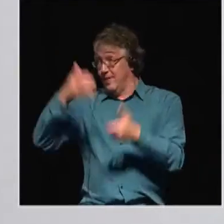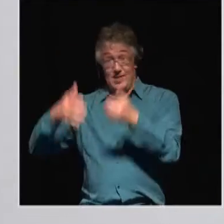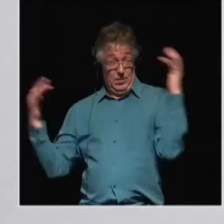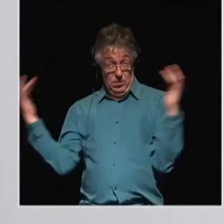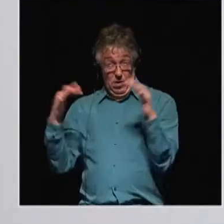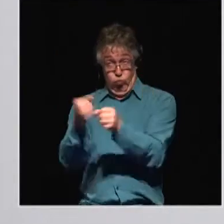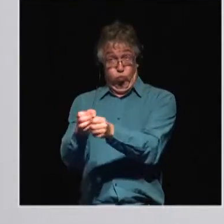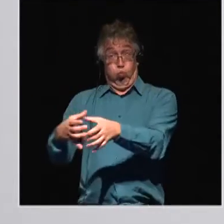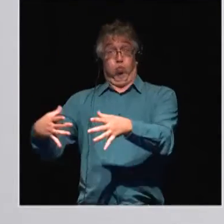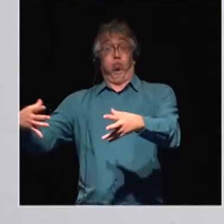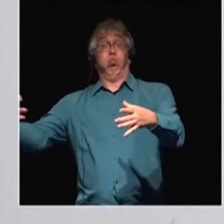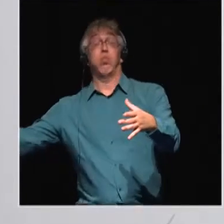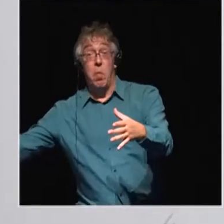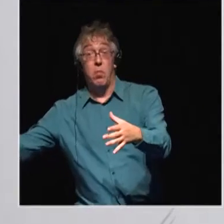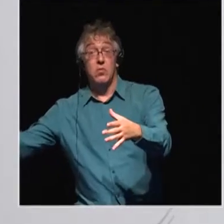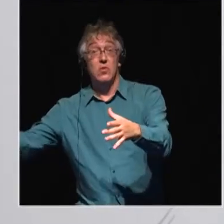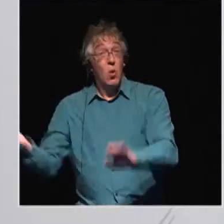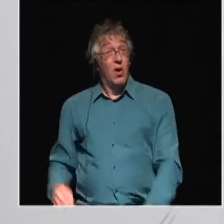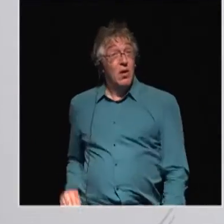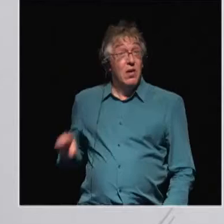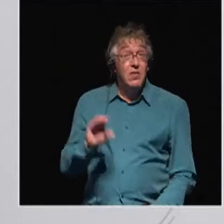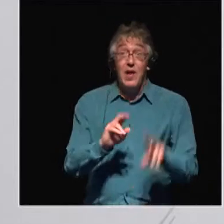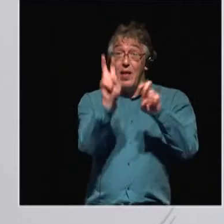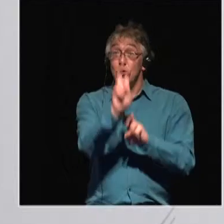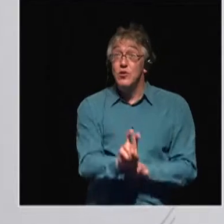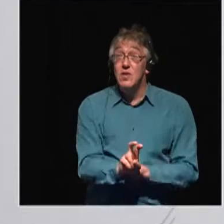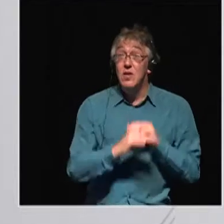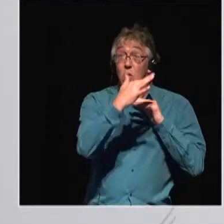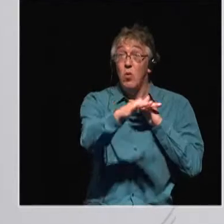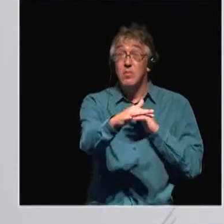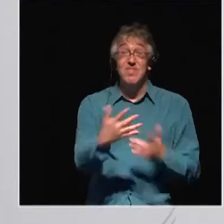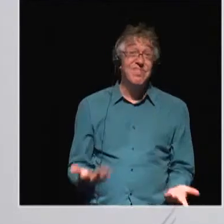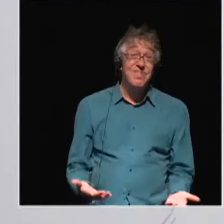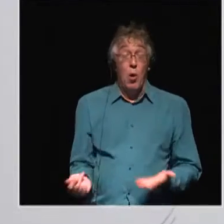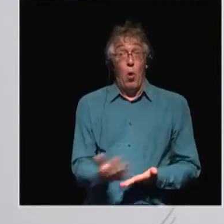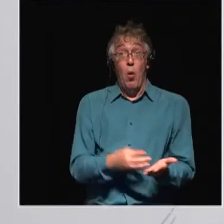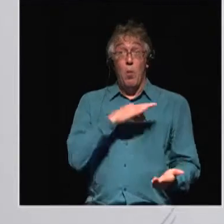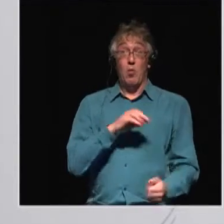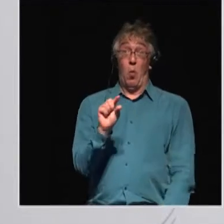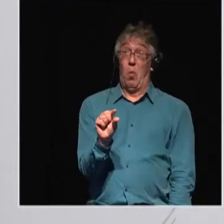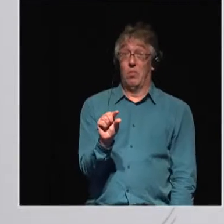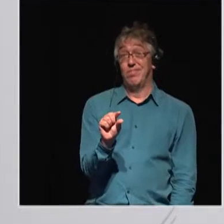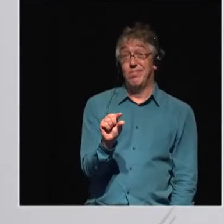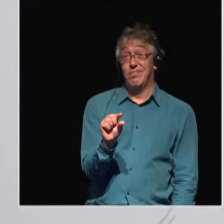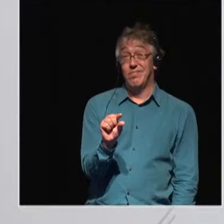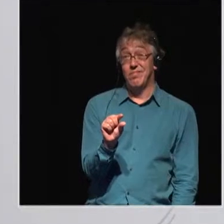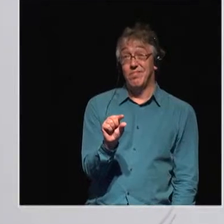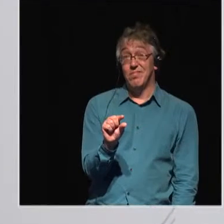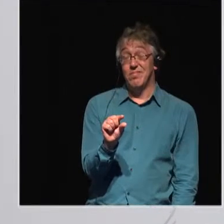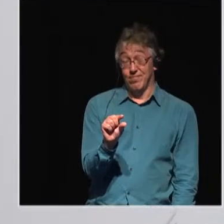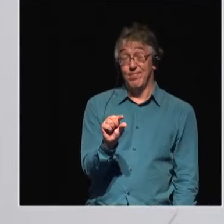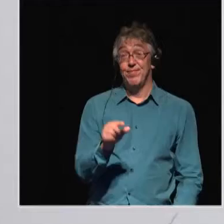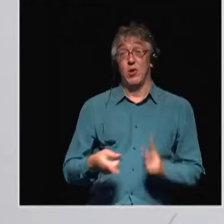First of all, I think we need to invest in renewable energies, and then also we need to define who is responsible for